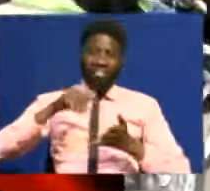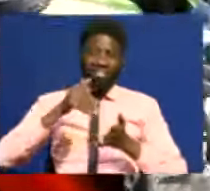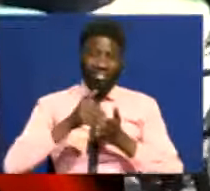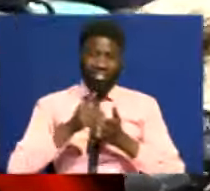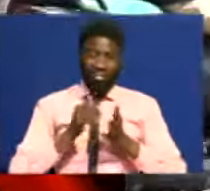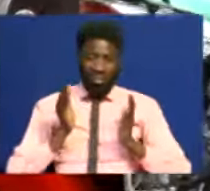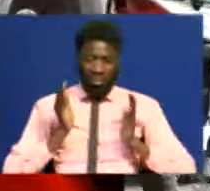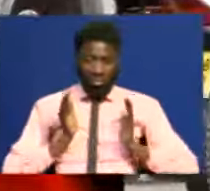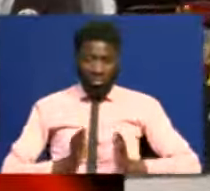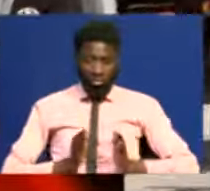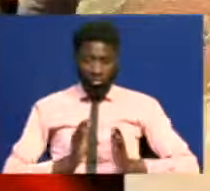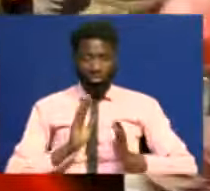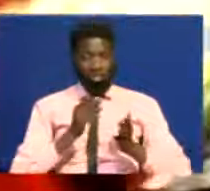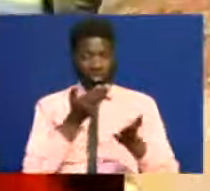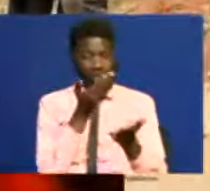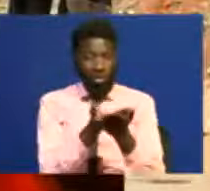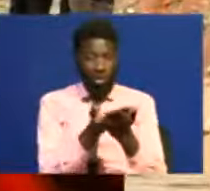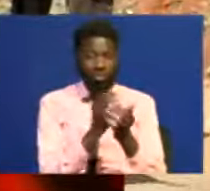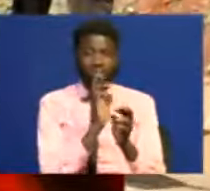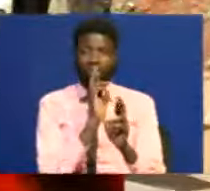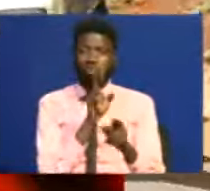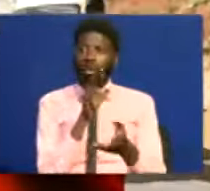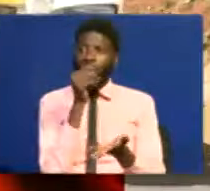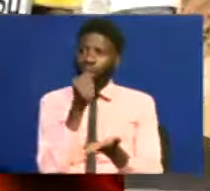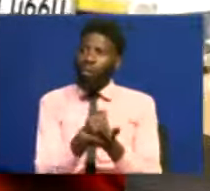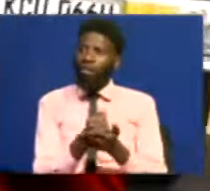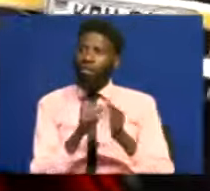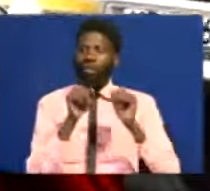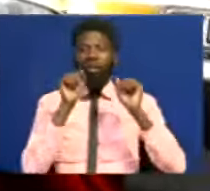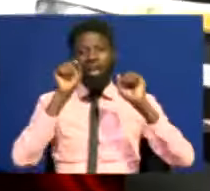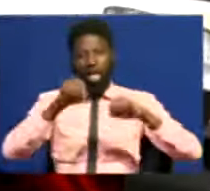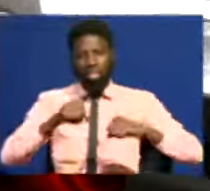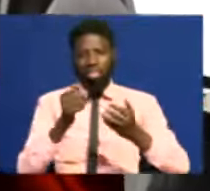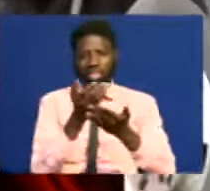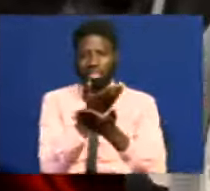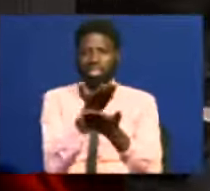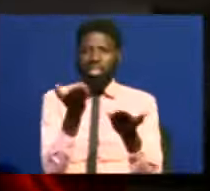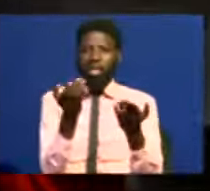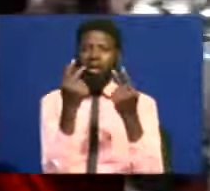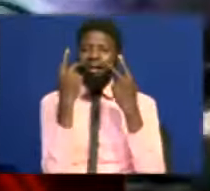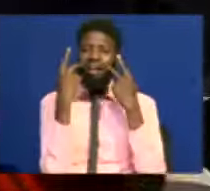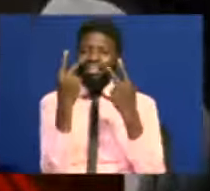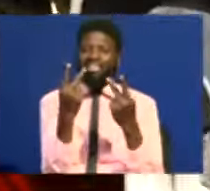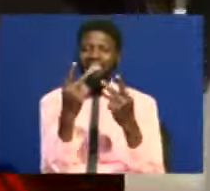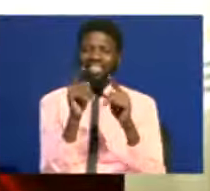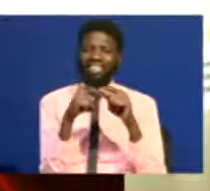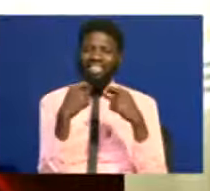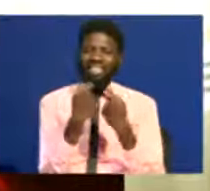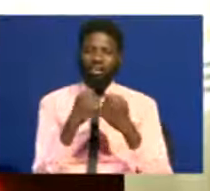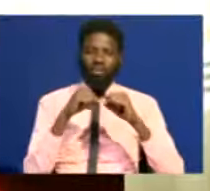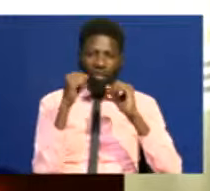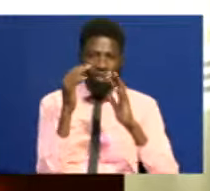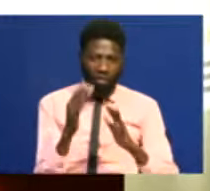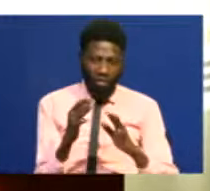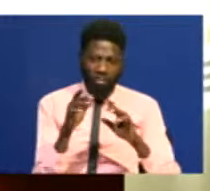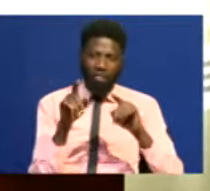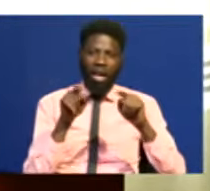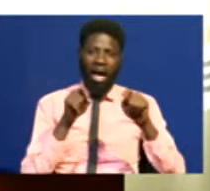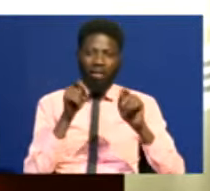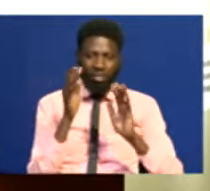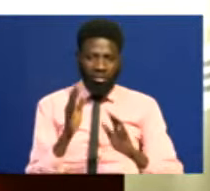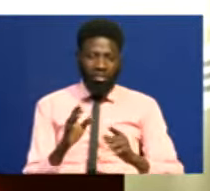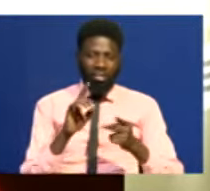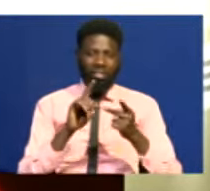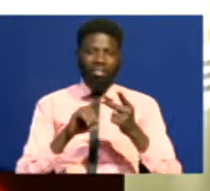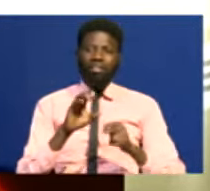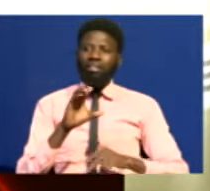kwa report office, atapata timu ya officers, kuna mtawala hapo, kuna mtu ya CID, kuna